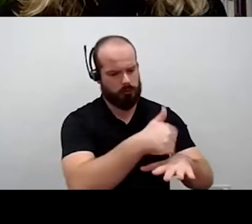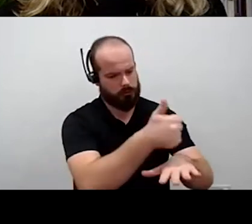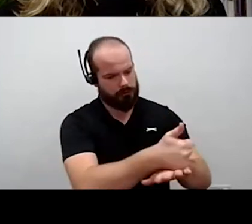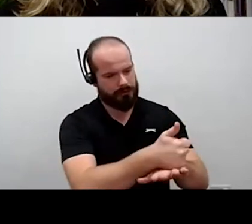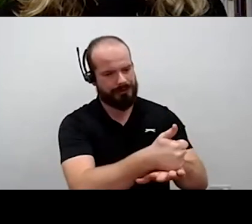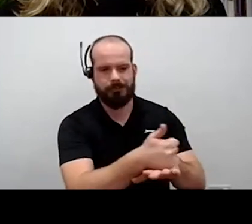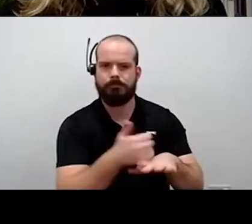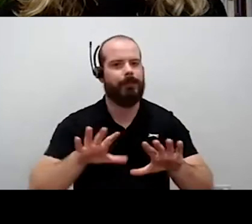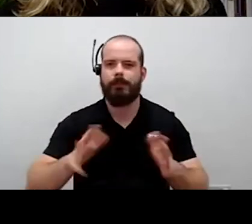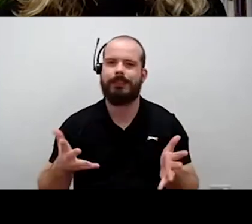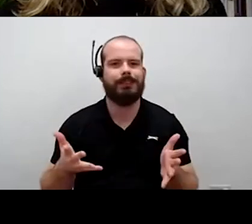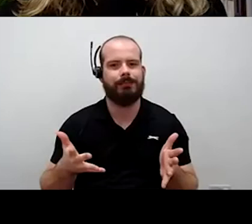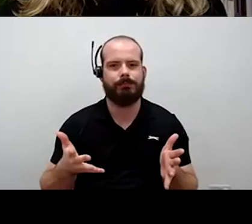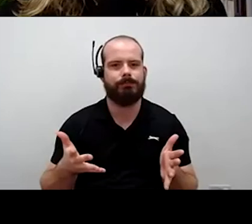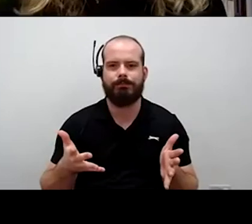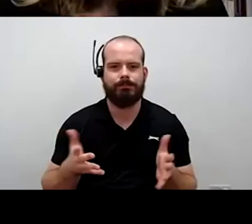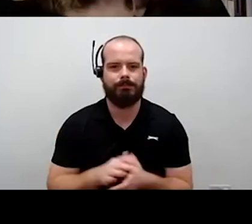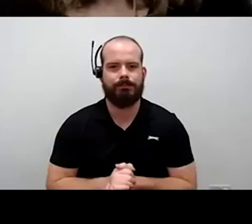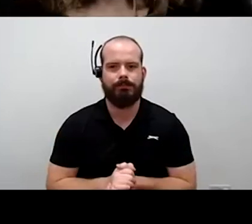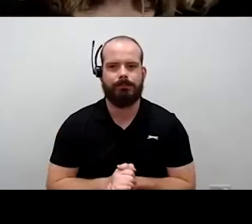military are not there in Germany.